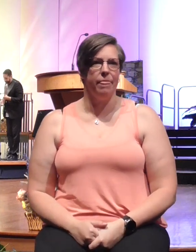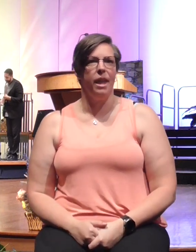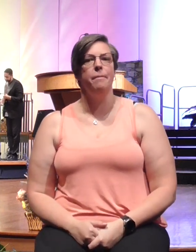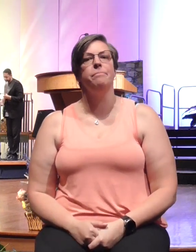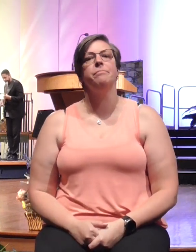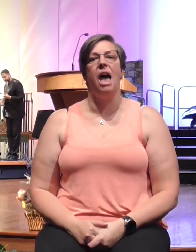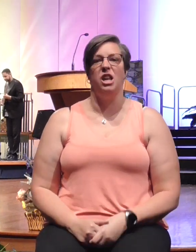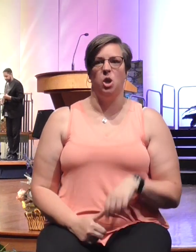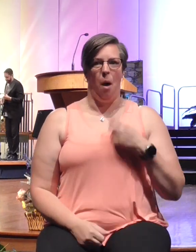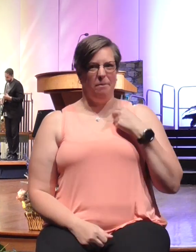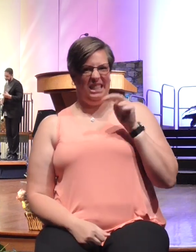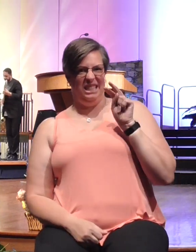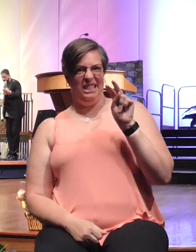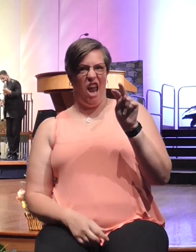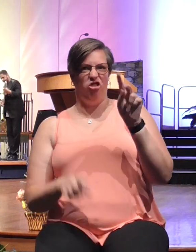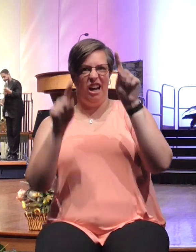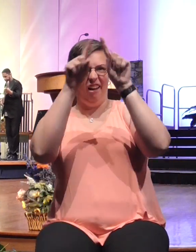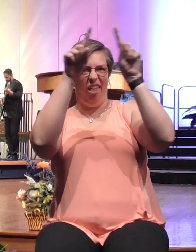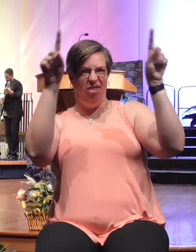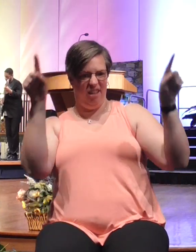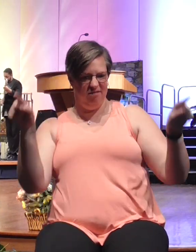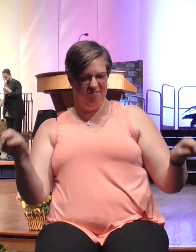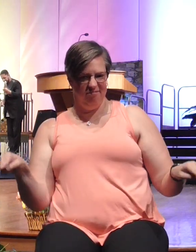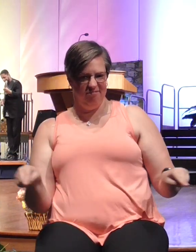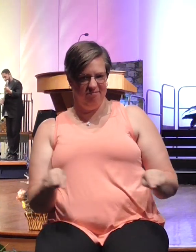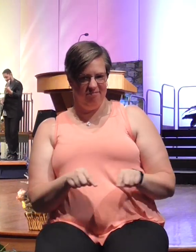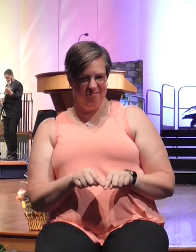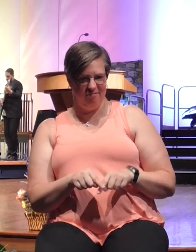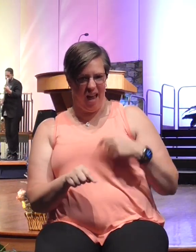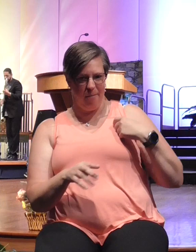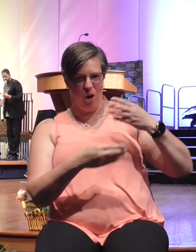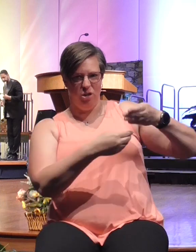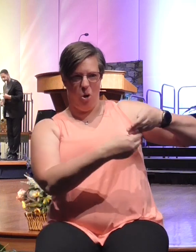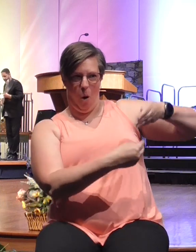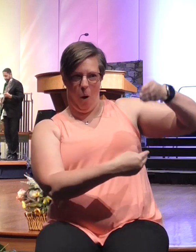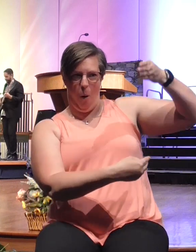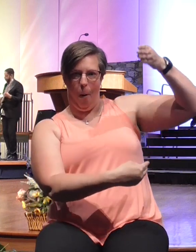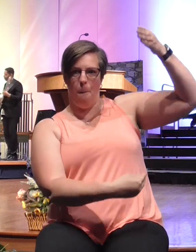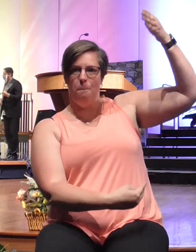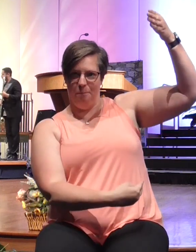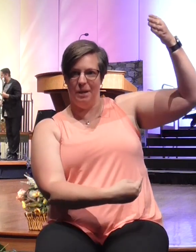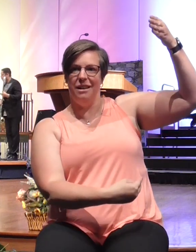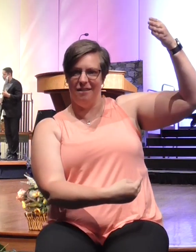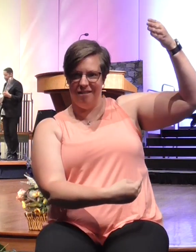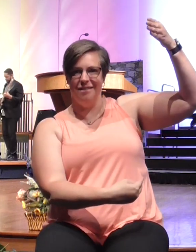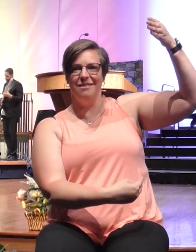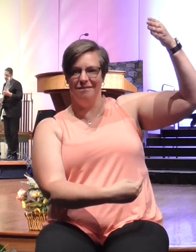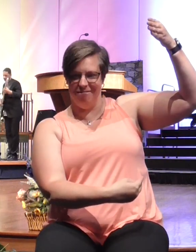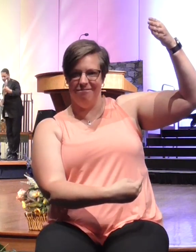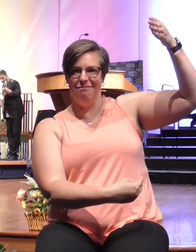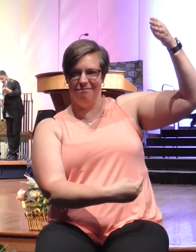Staring at the blank page before you, open up the dirty window.